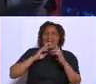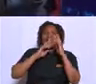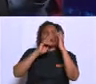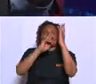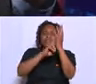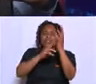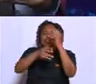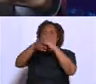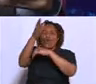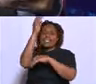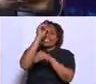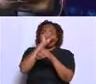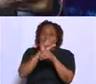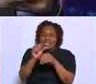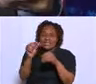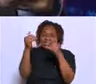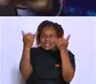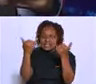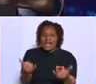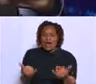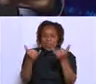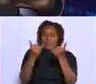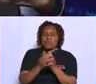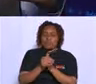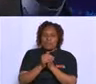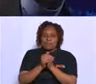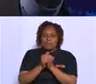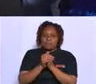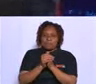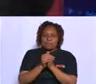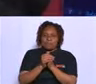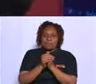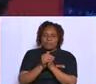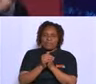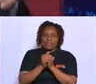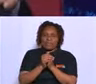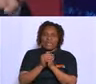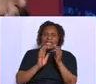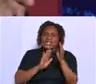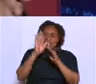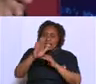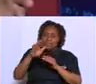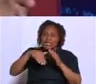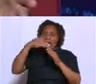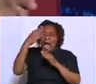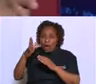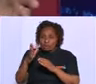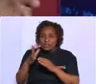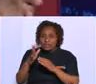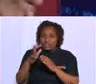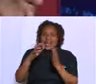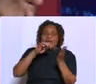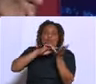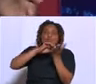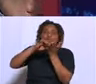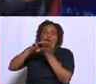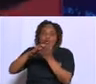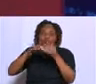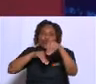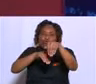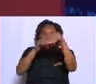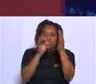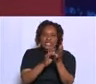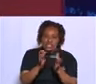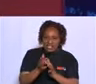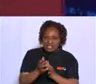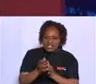to God's grace tonight. Na amejibu kwa neema ya Mungu usiku wa leo. Stepped out to follow Jesus. Akatembea kumfuata Yesu Kristo. Can